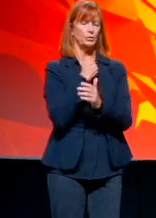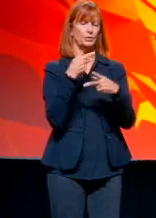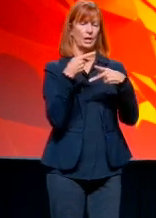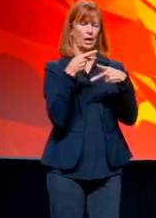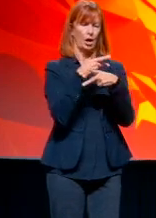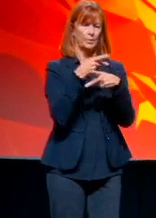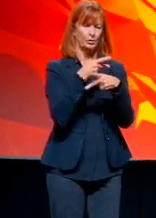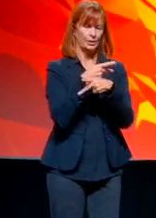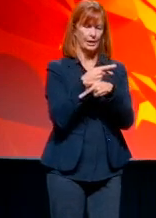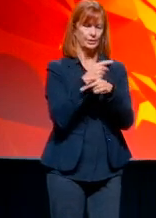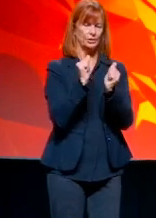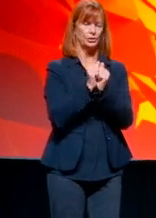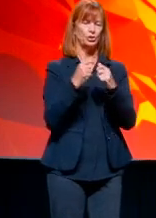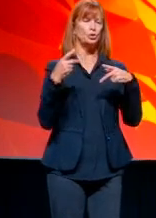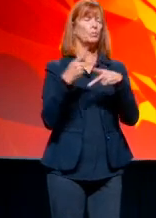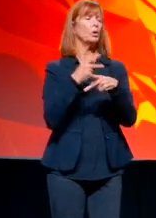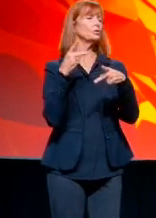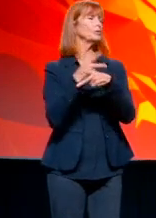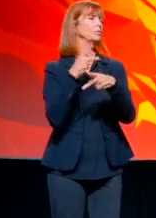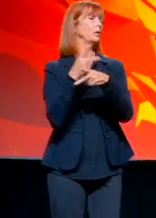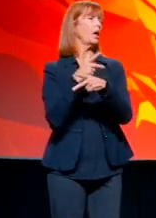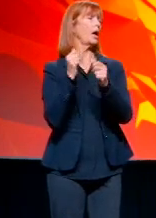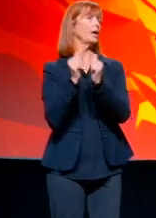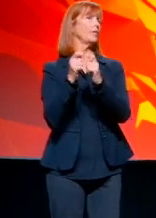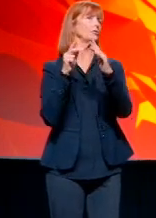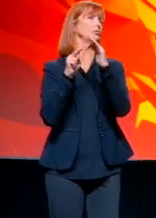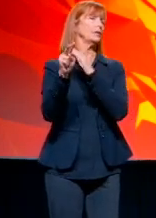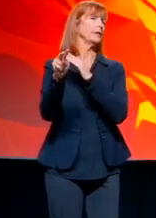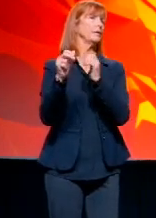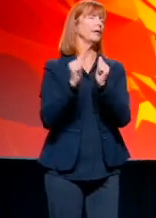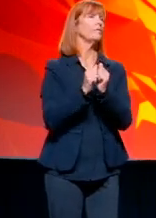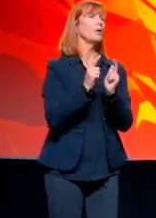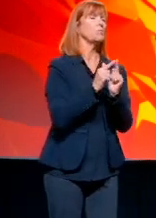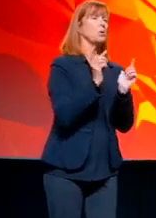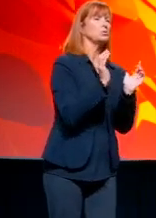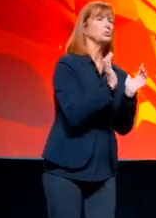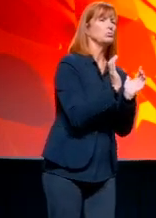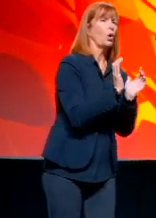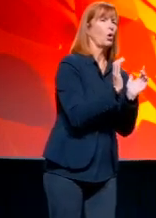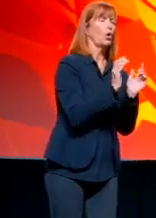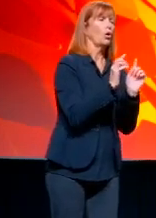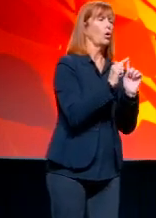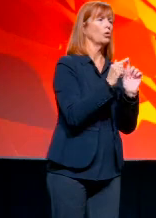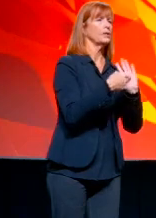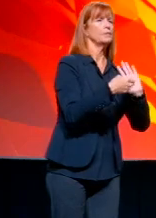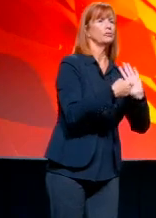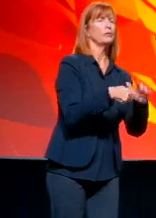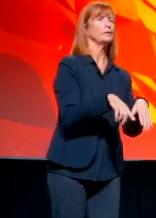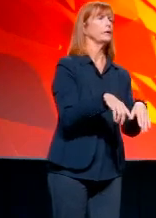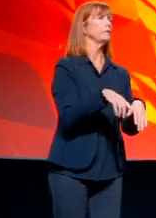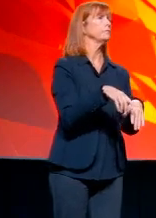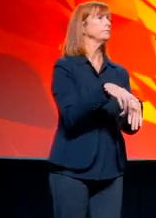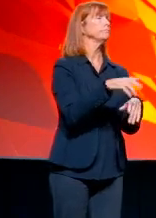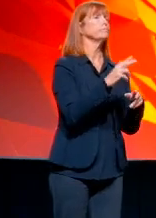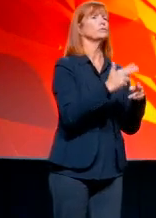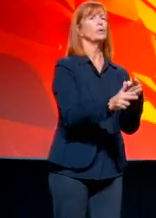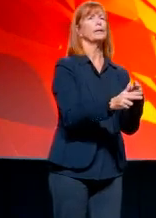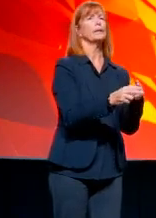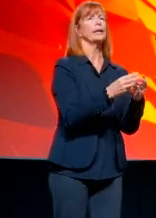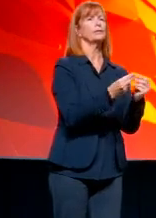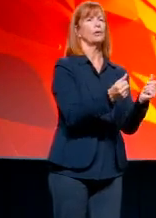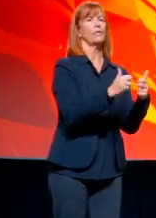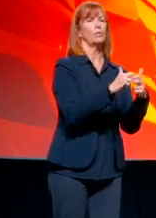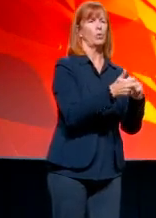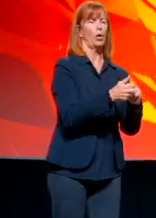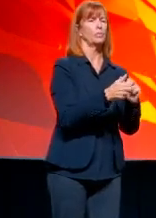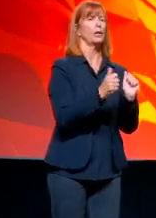the number of trajectories in simulation. So you can go from very small set of human demonstration, like 5, to quickly thousands of demonstrations